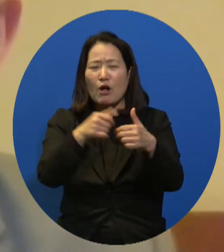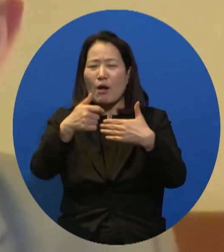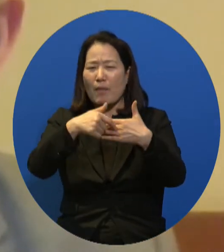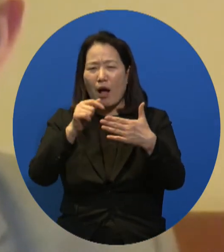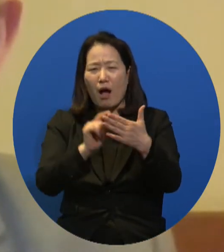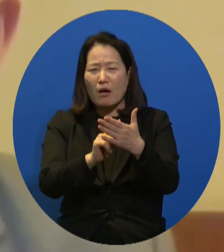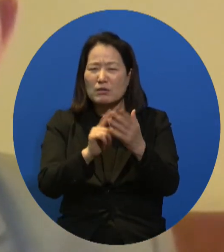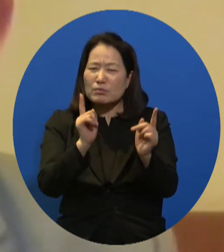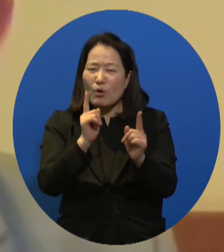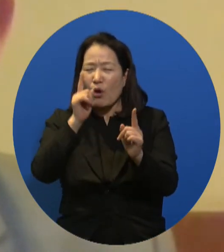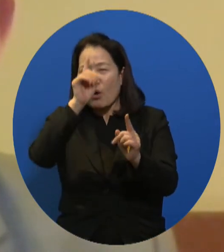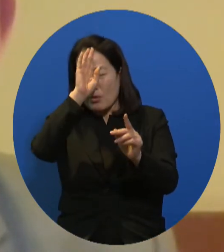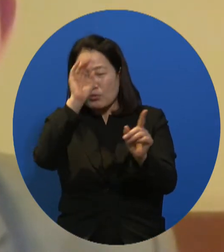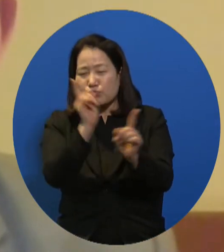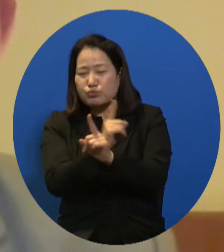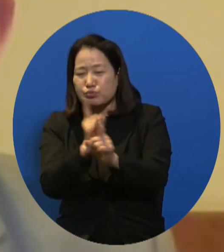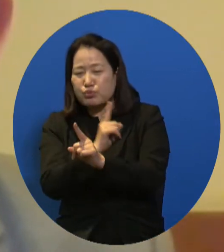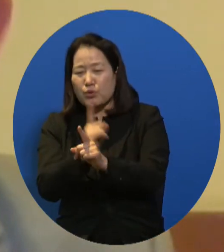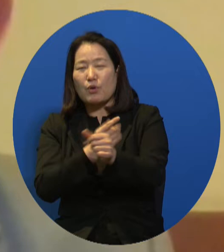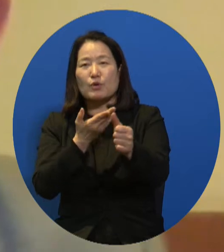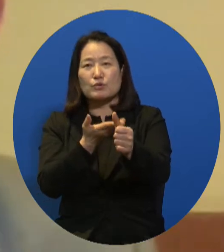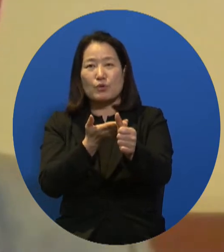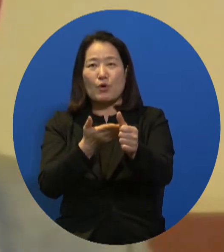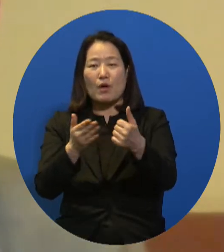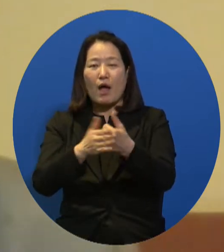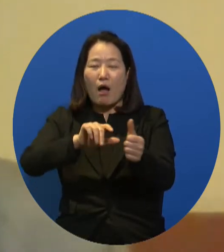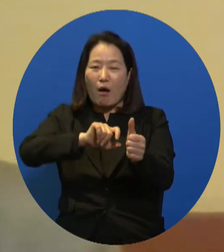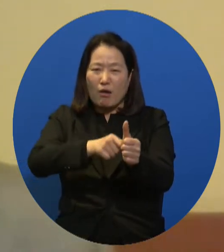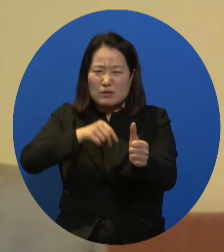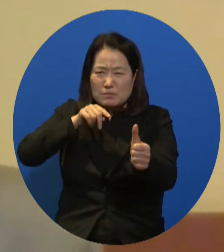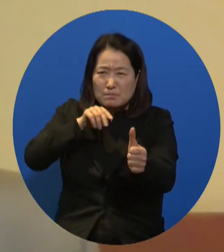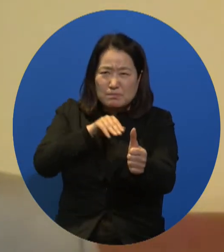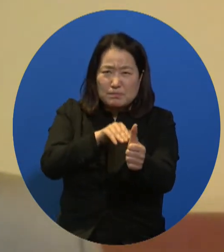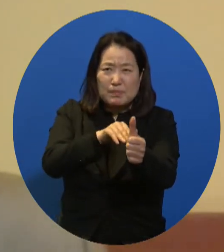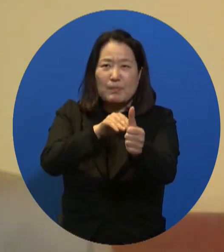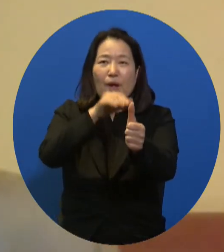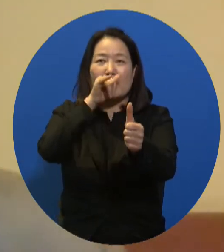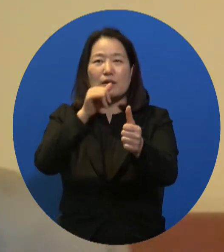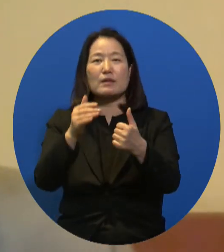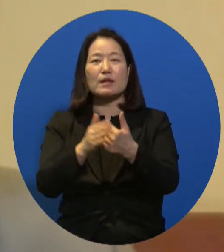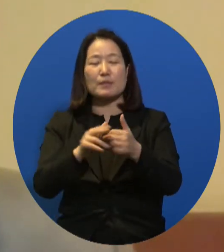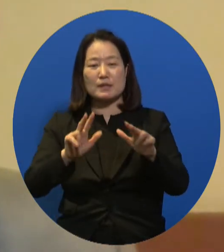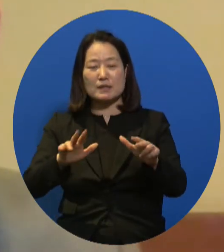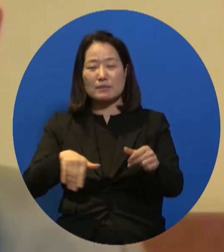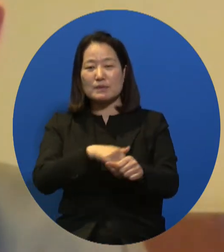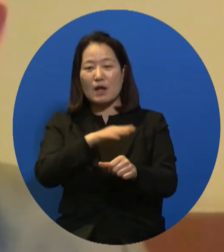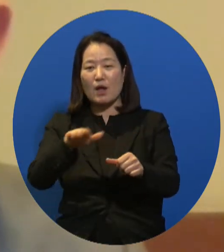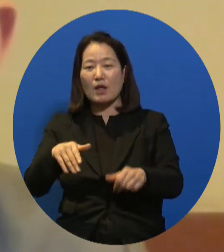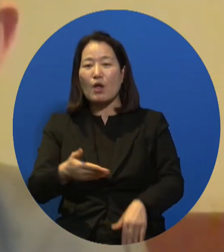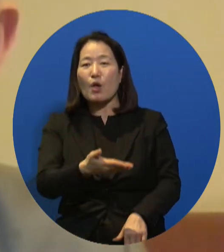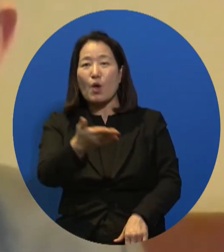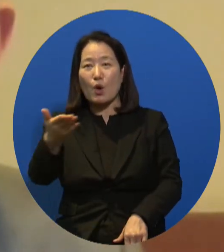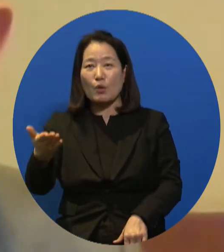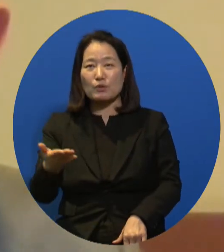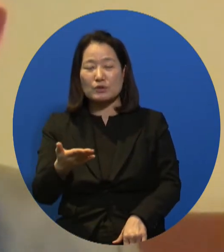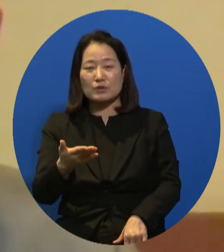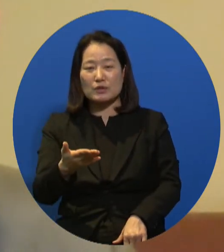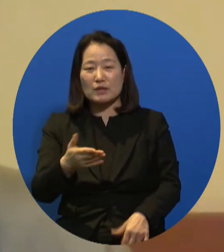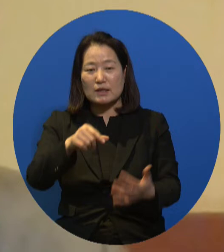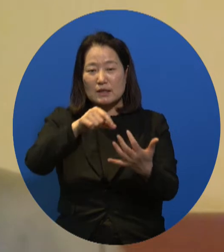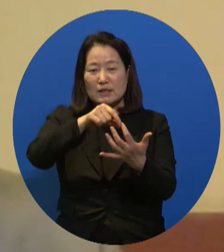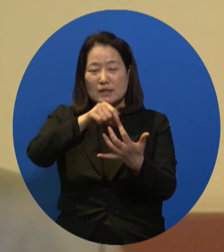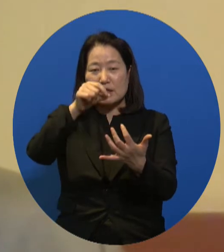Now, let me note that the optional protocol to the CRPD, as you know, provides a crucially